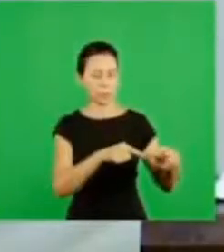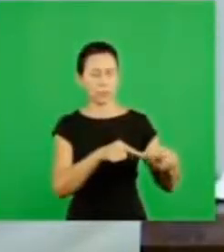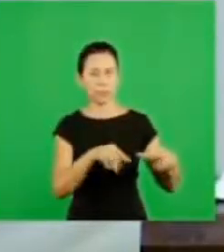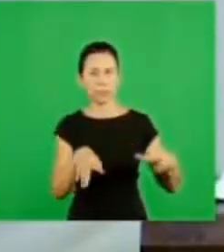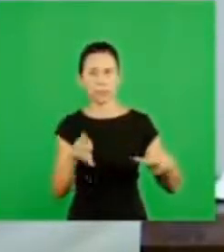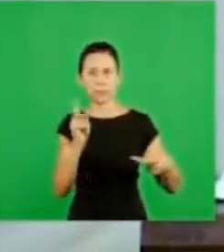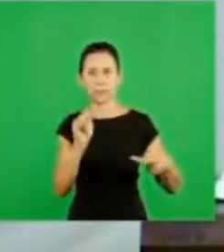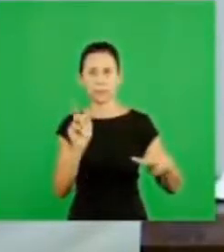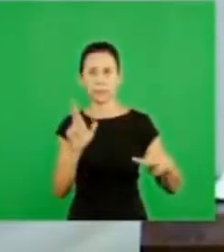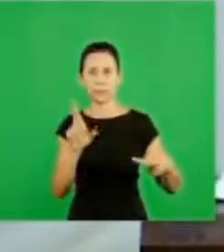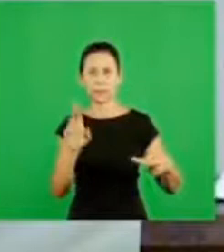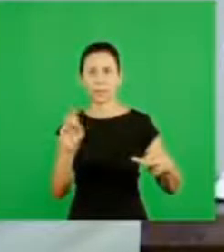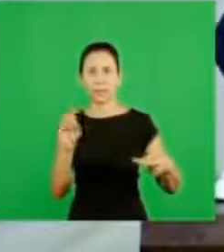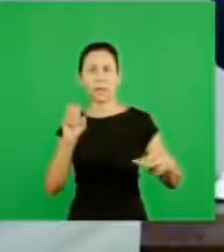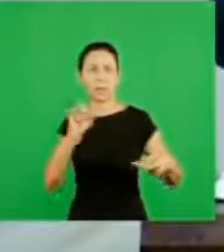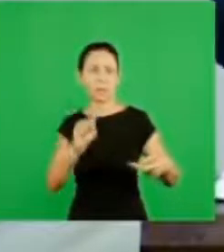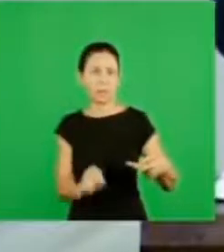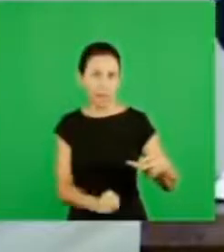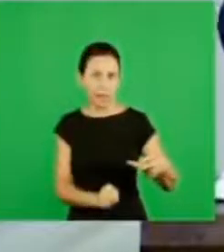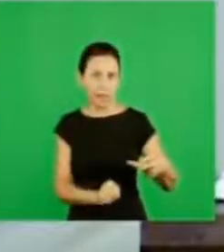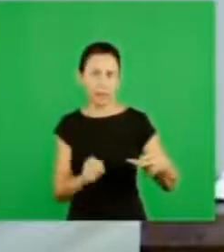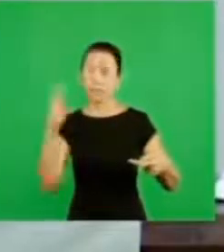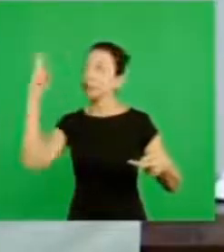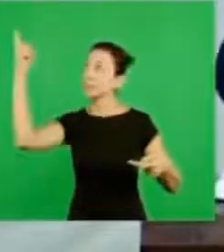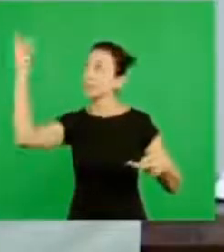Kairos is the one